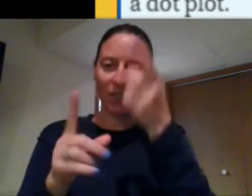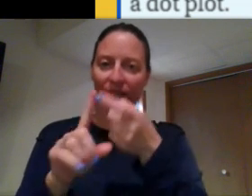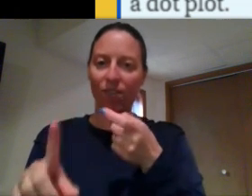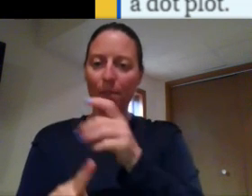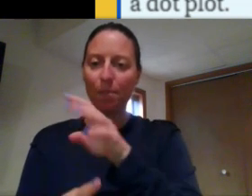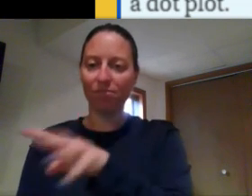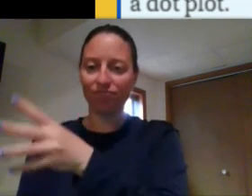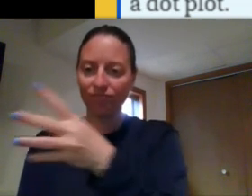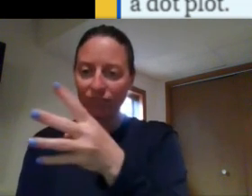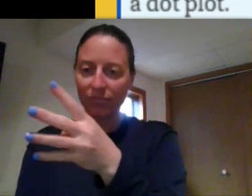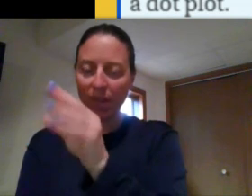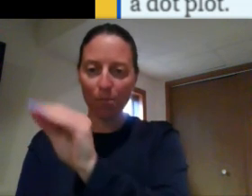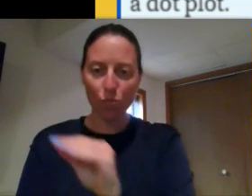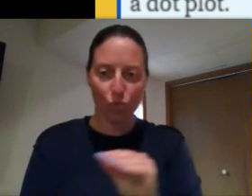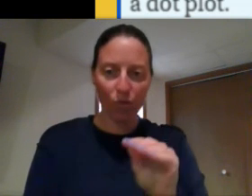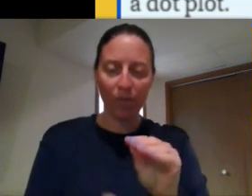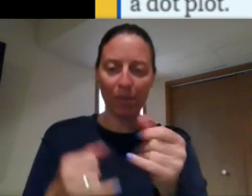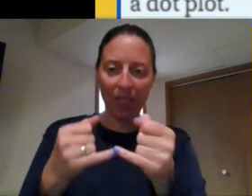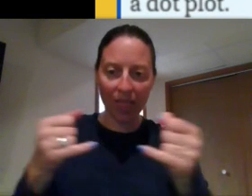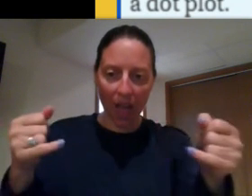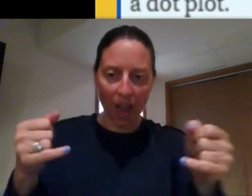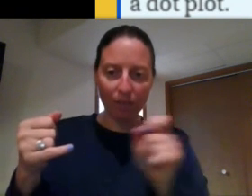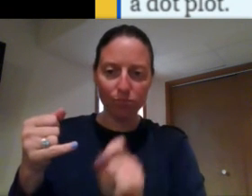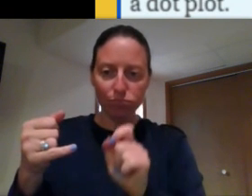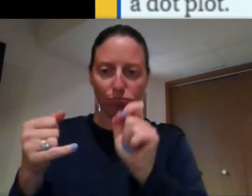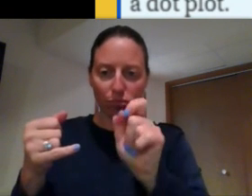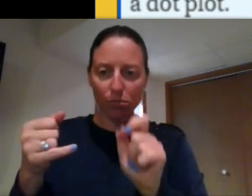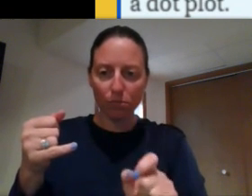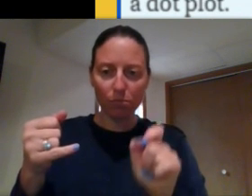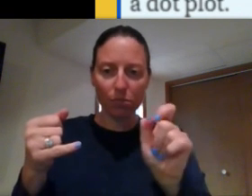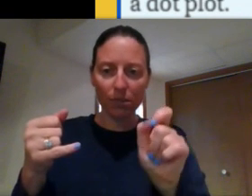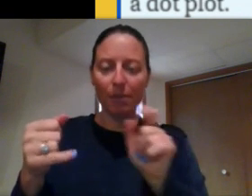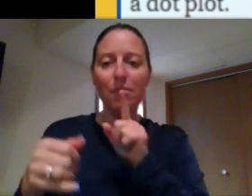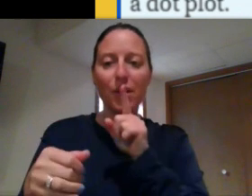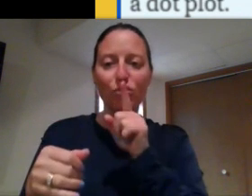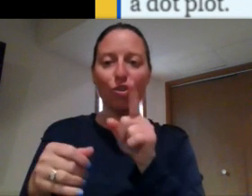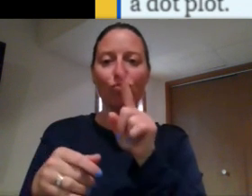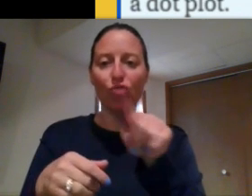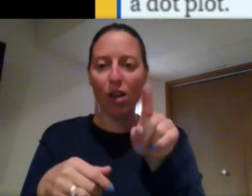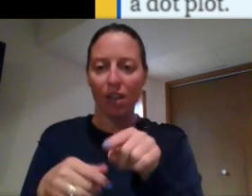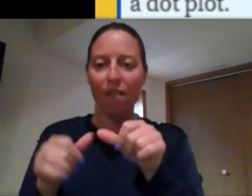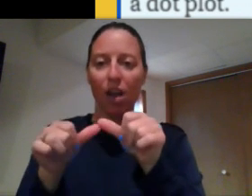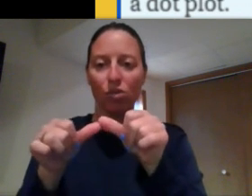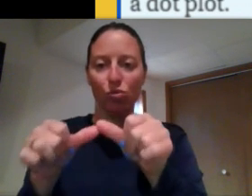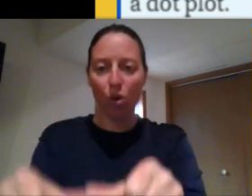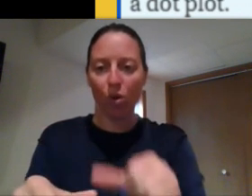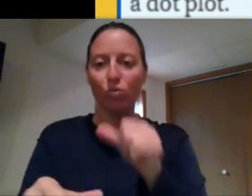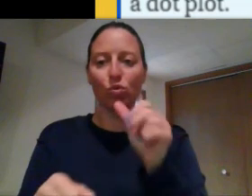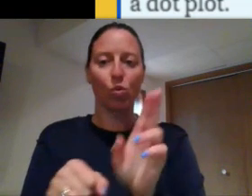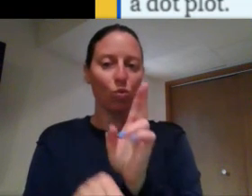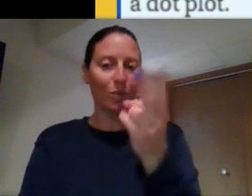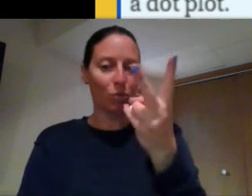place them on the dot plot, make sure you're crossing them off as you go so you don't use them twice.